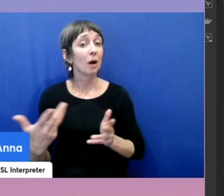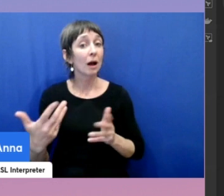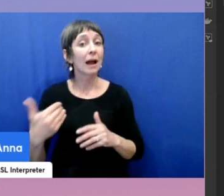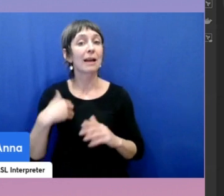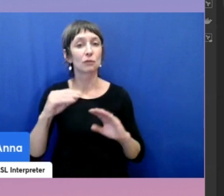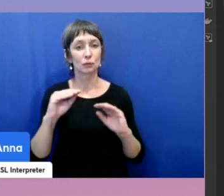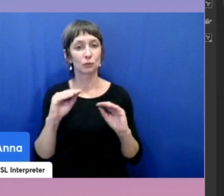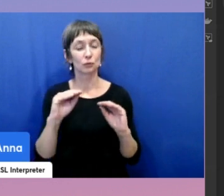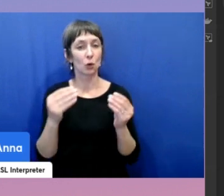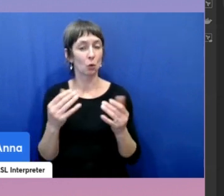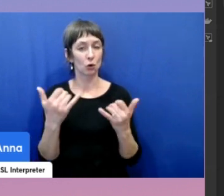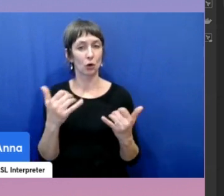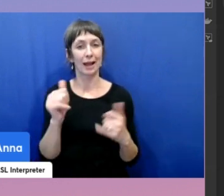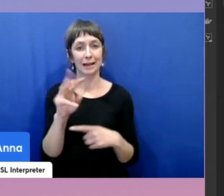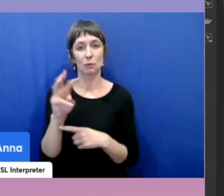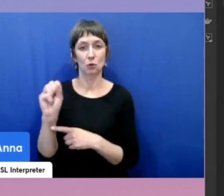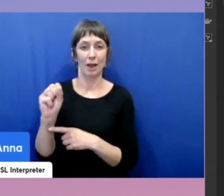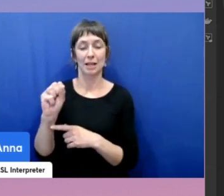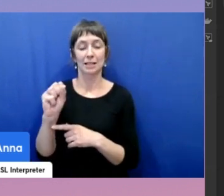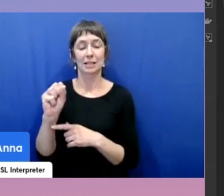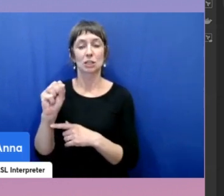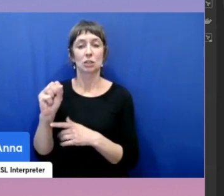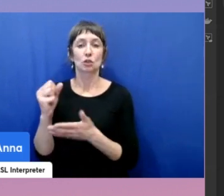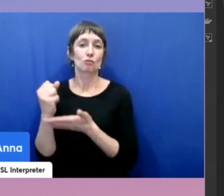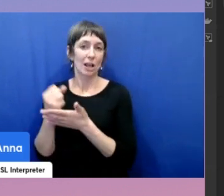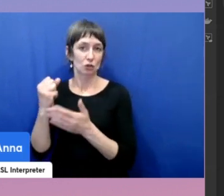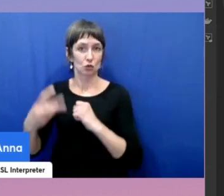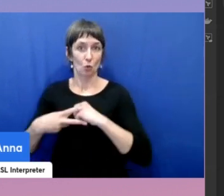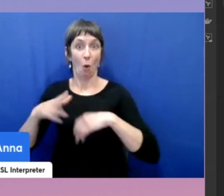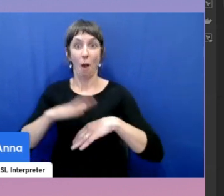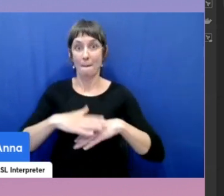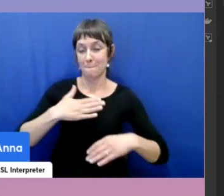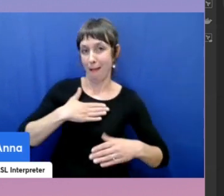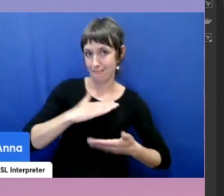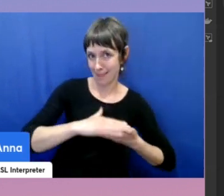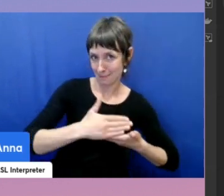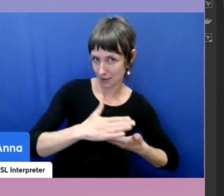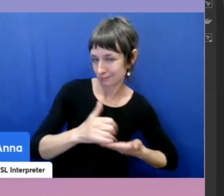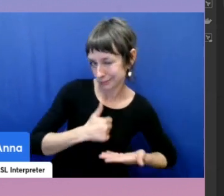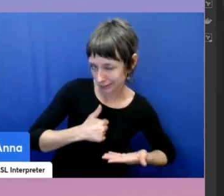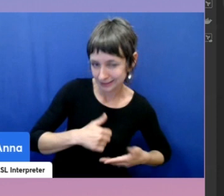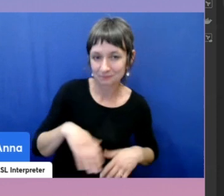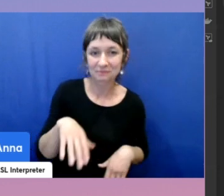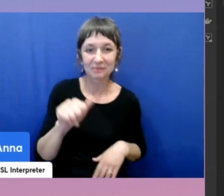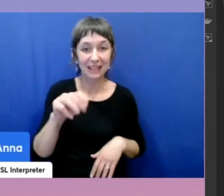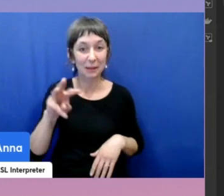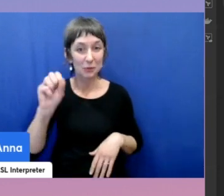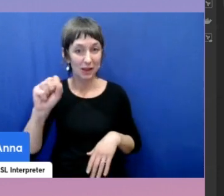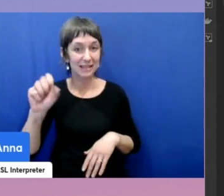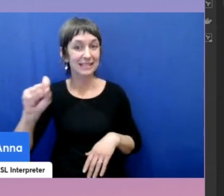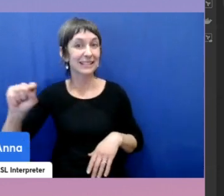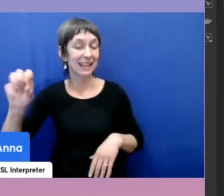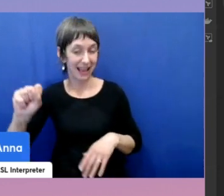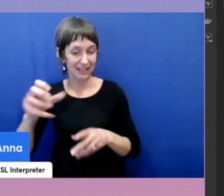current AWS credentials stored locally on my laptop. So I'm going to do an AWS STS, get caller